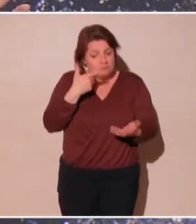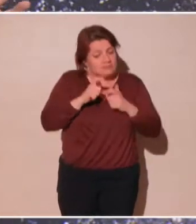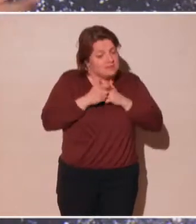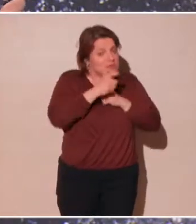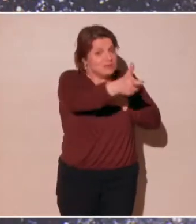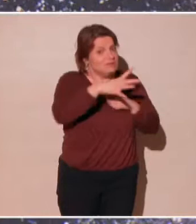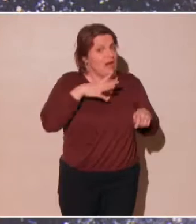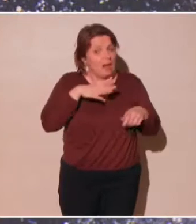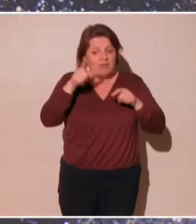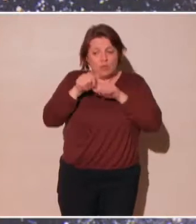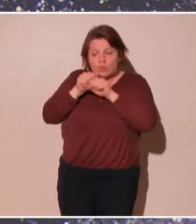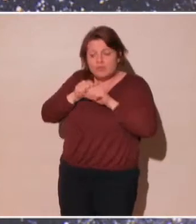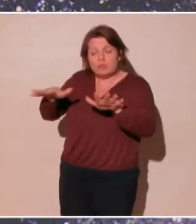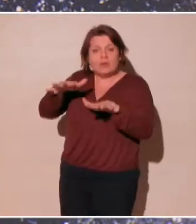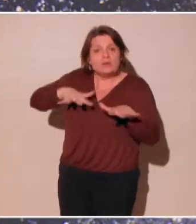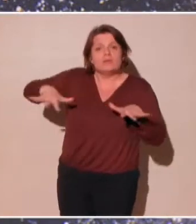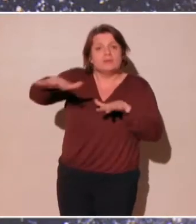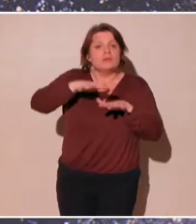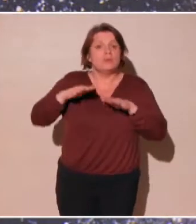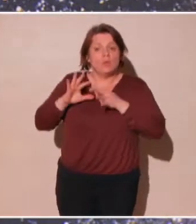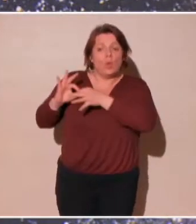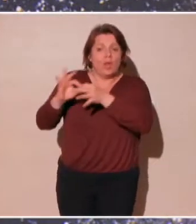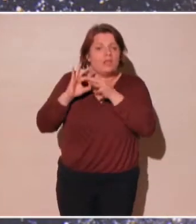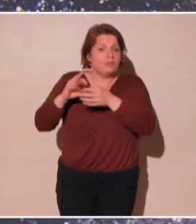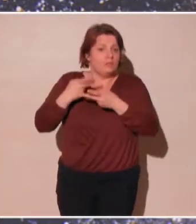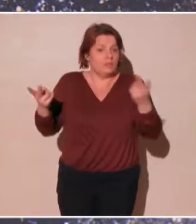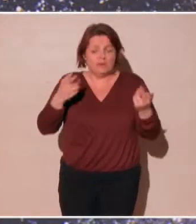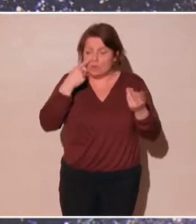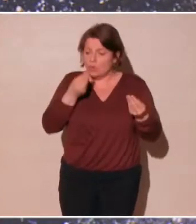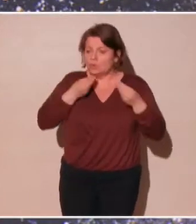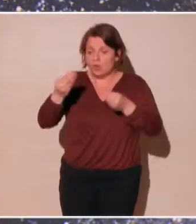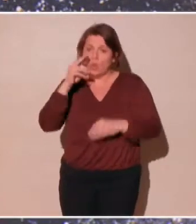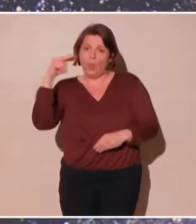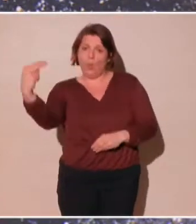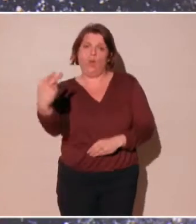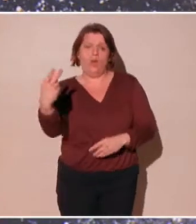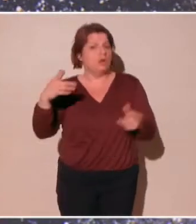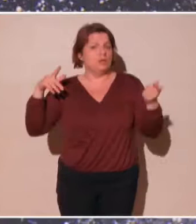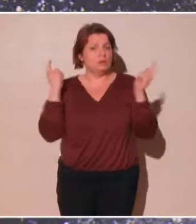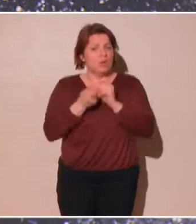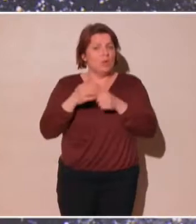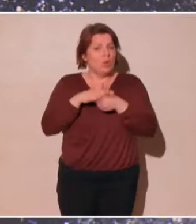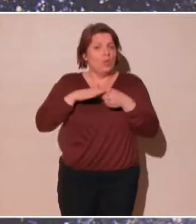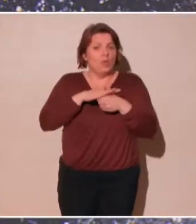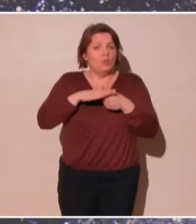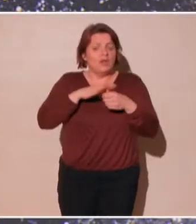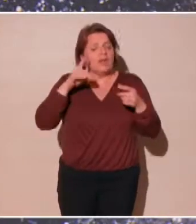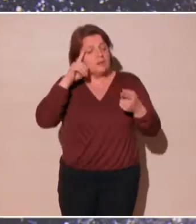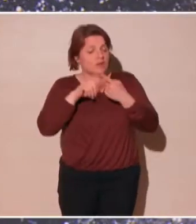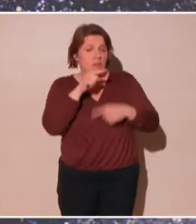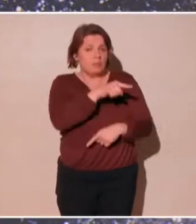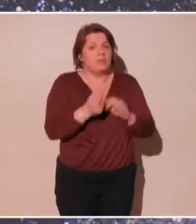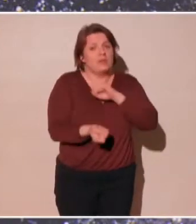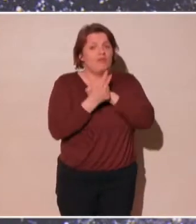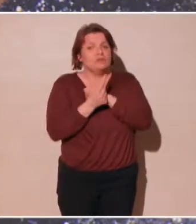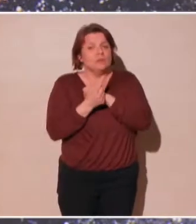new skills for new jobs in areas that already exist, but that we can translate in our policies, then we will completely change the way that people look at